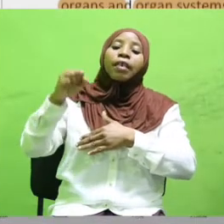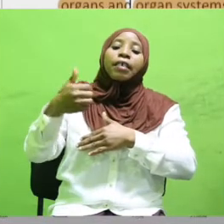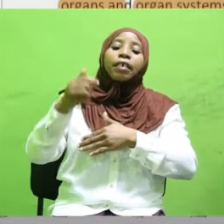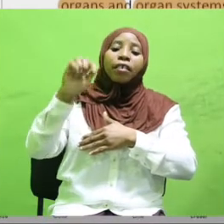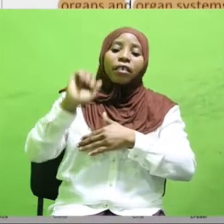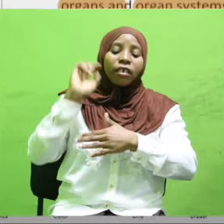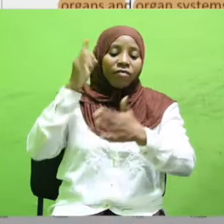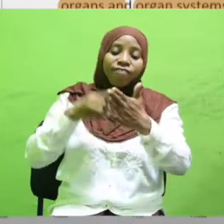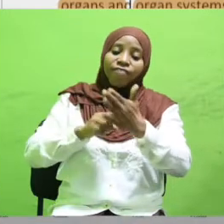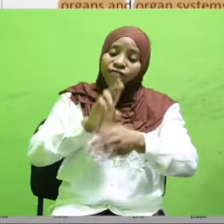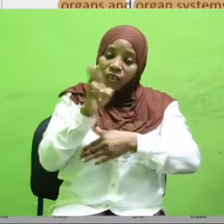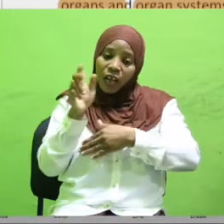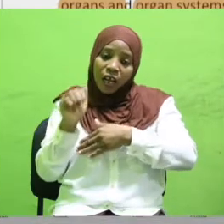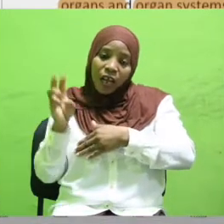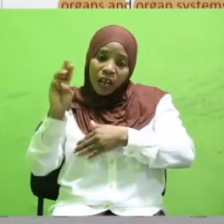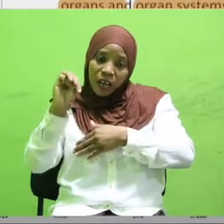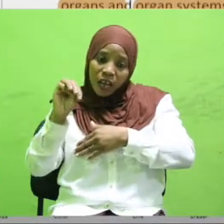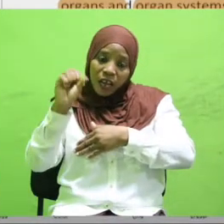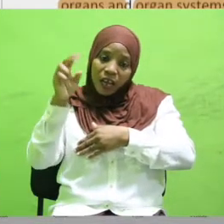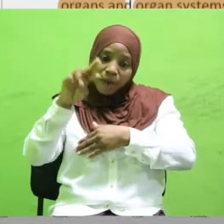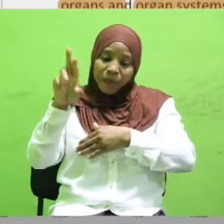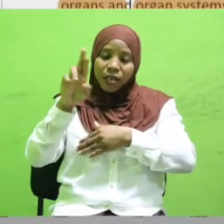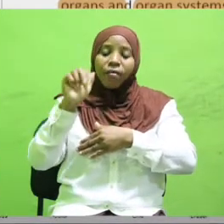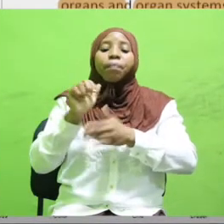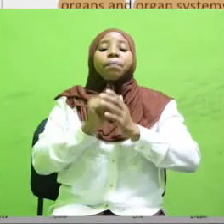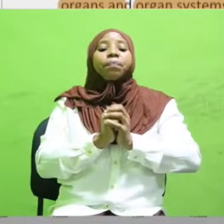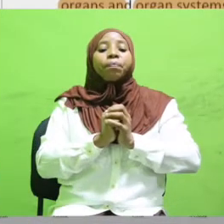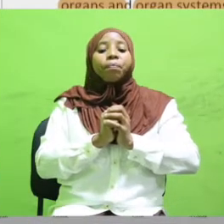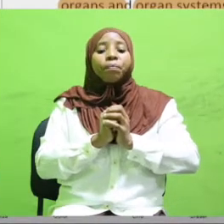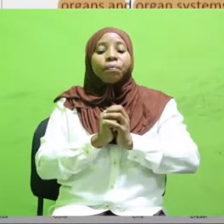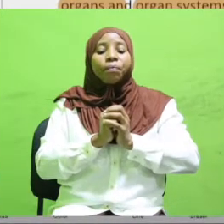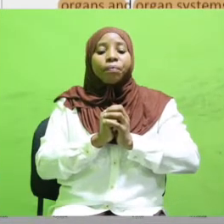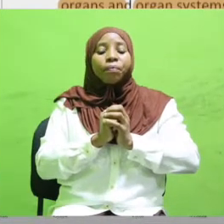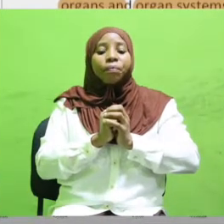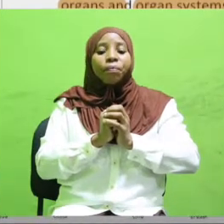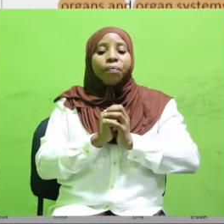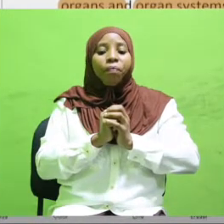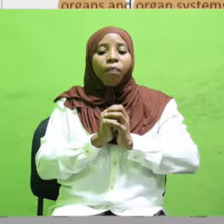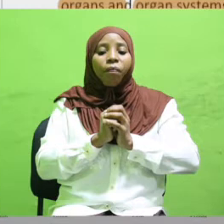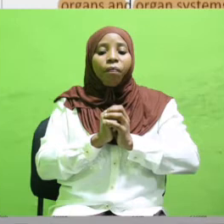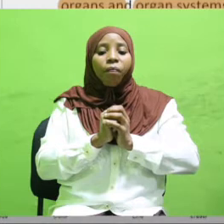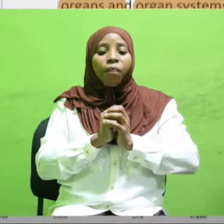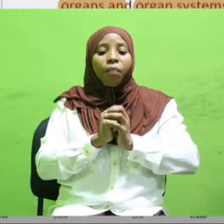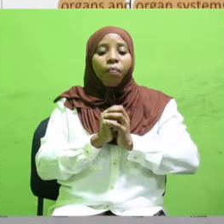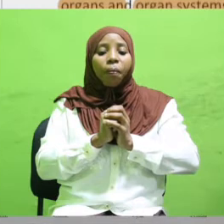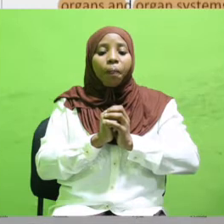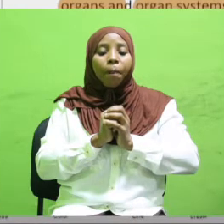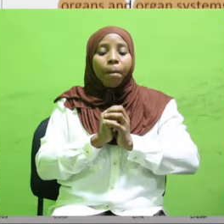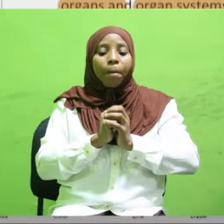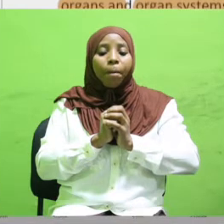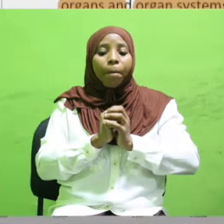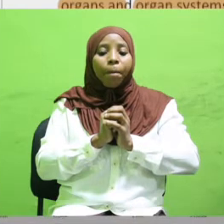common fungus which is used in our daily lives, such as in baking bread, in making wine.